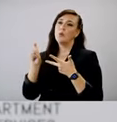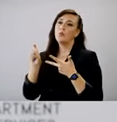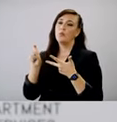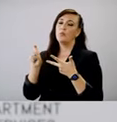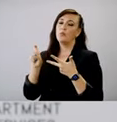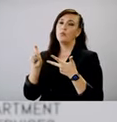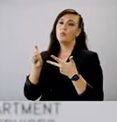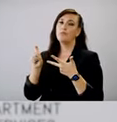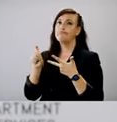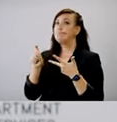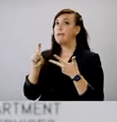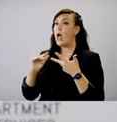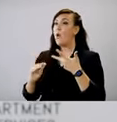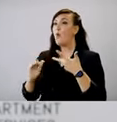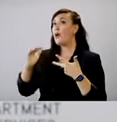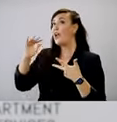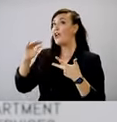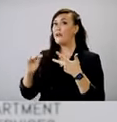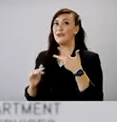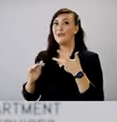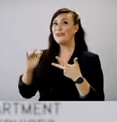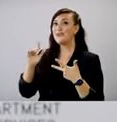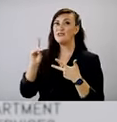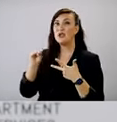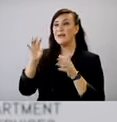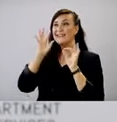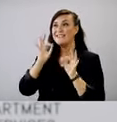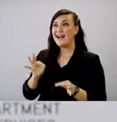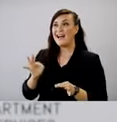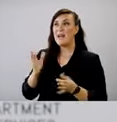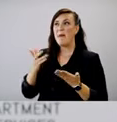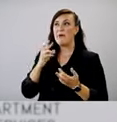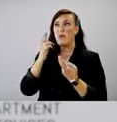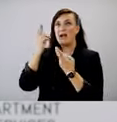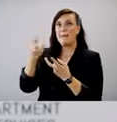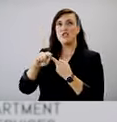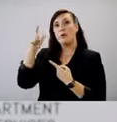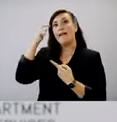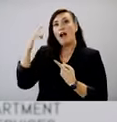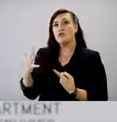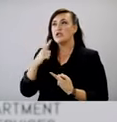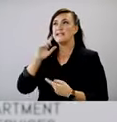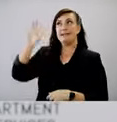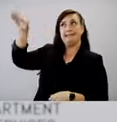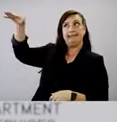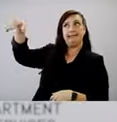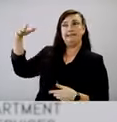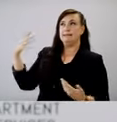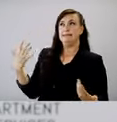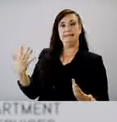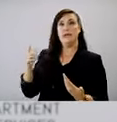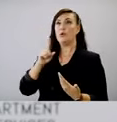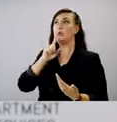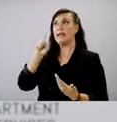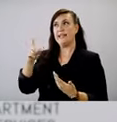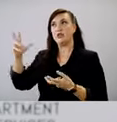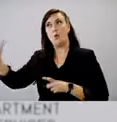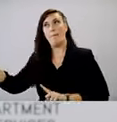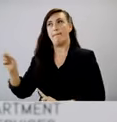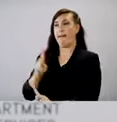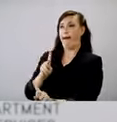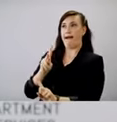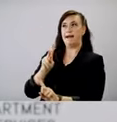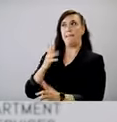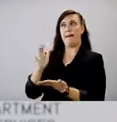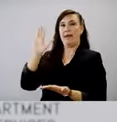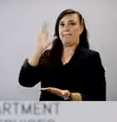At what point do you recommend to the governor, or do you say we really need to go back and look at